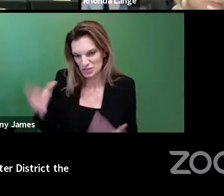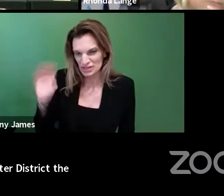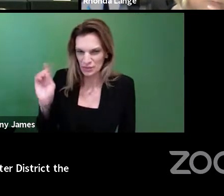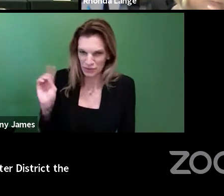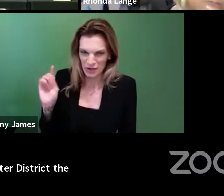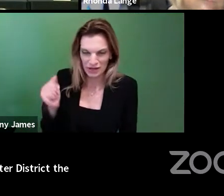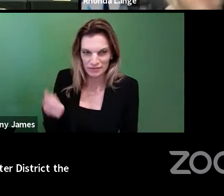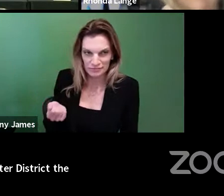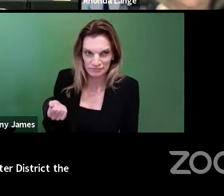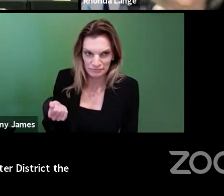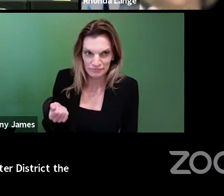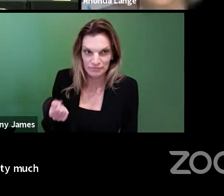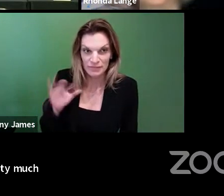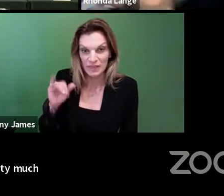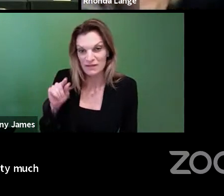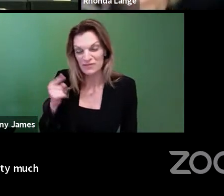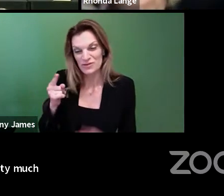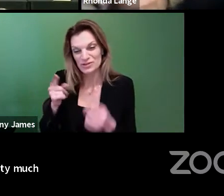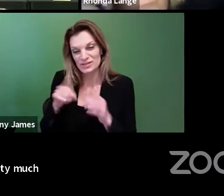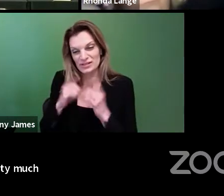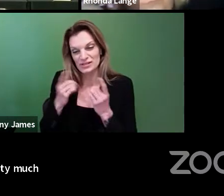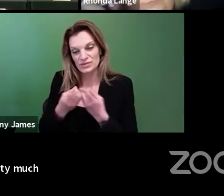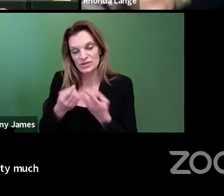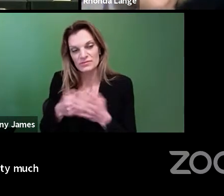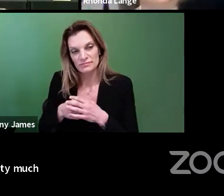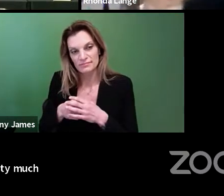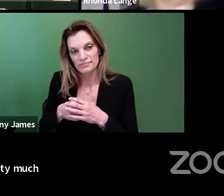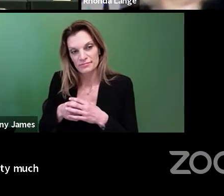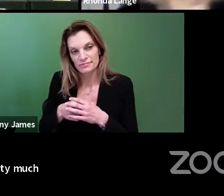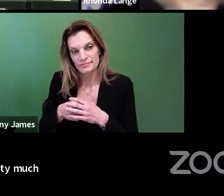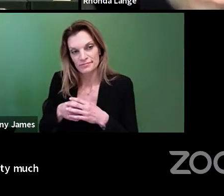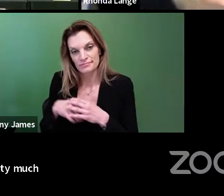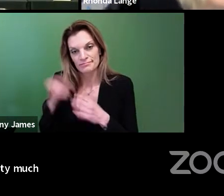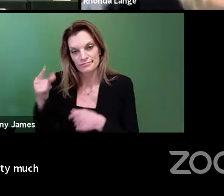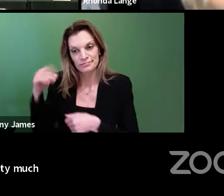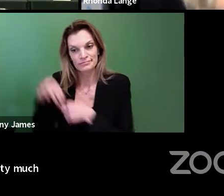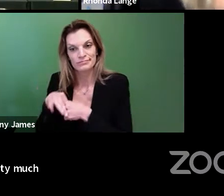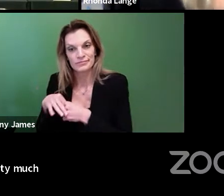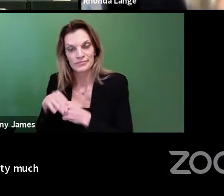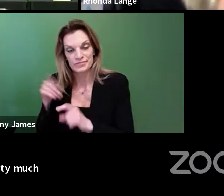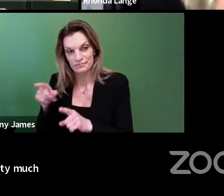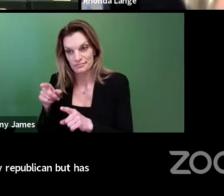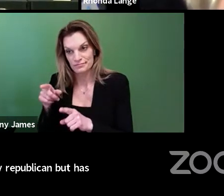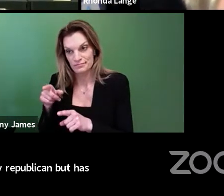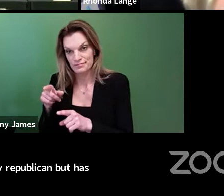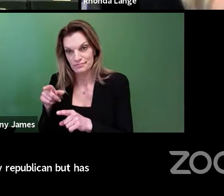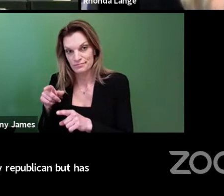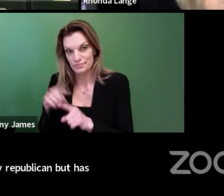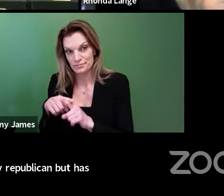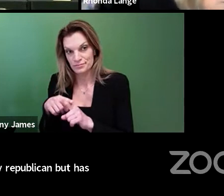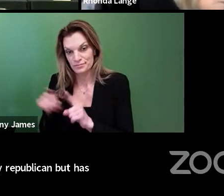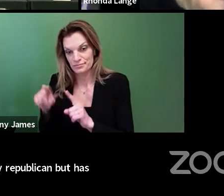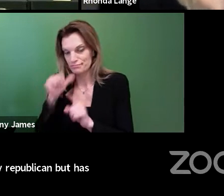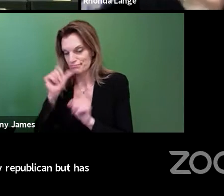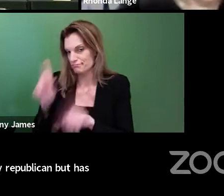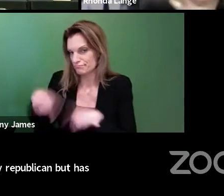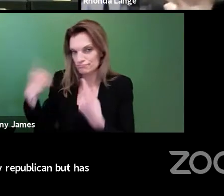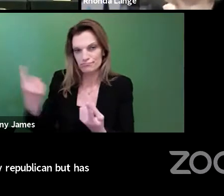91st district is slightly Republican, but has not elected a Republican in a long, or a Democrat in a very long